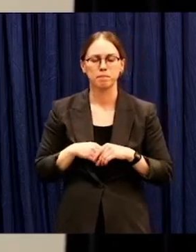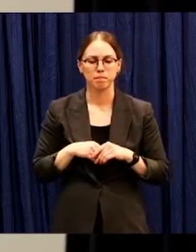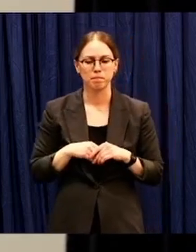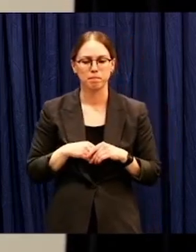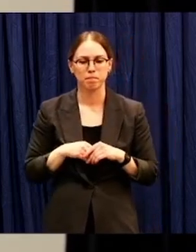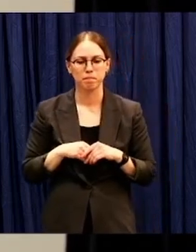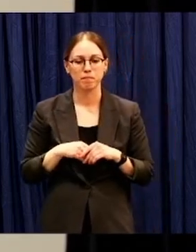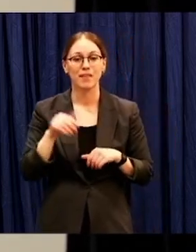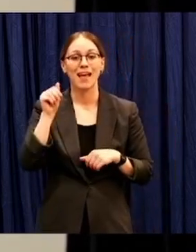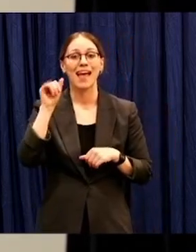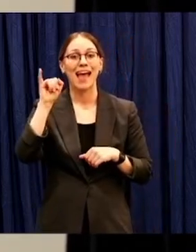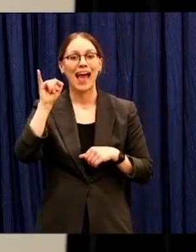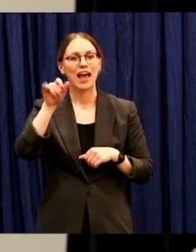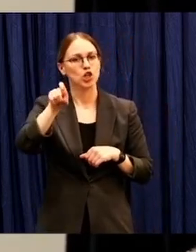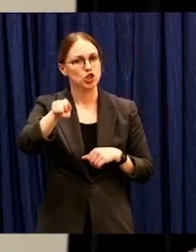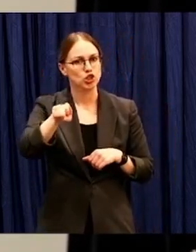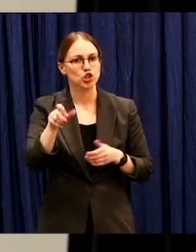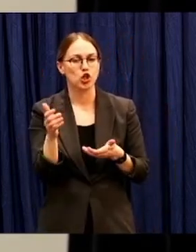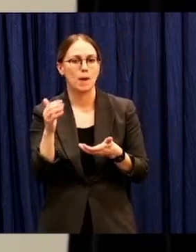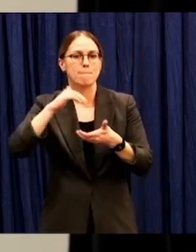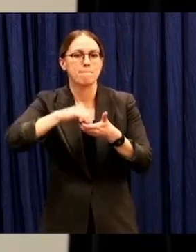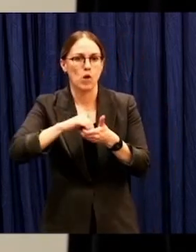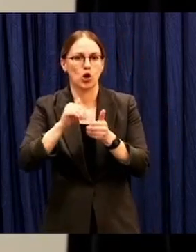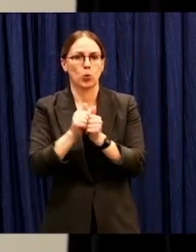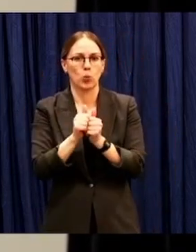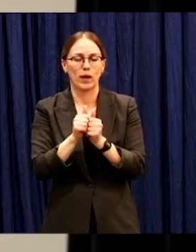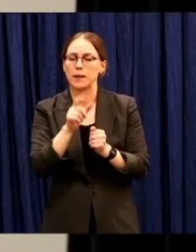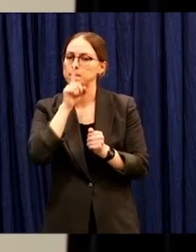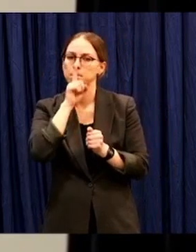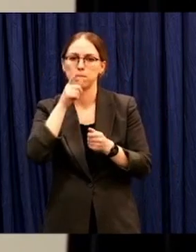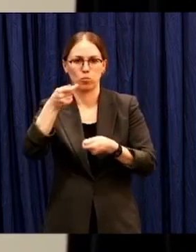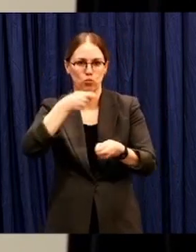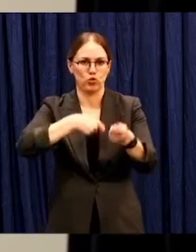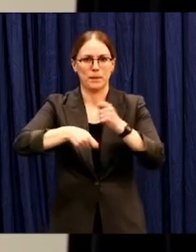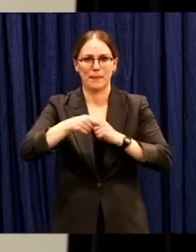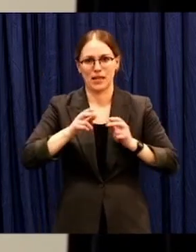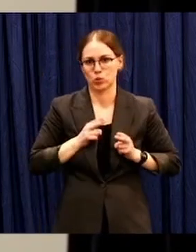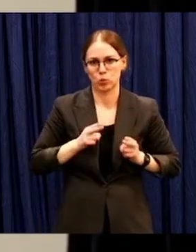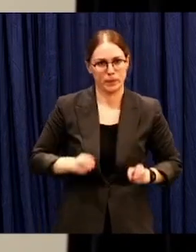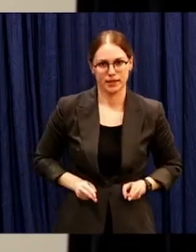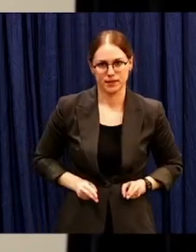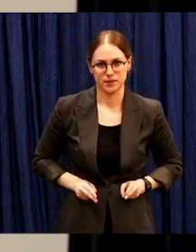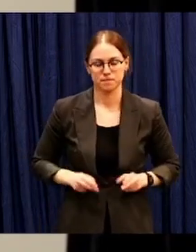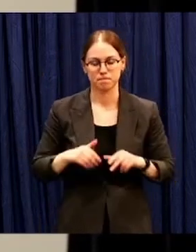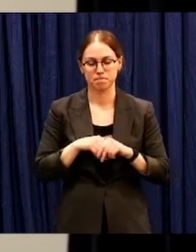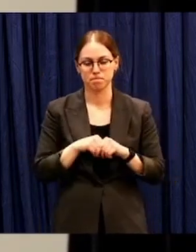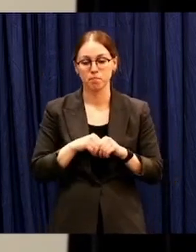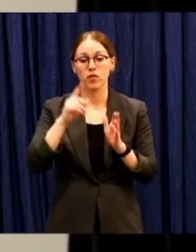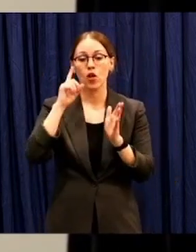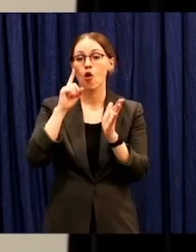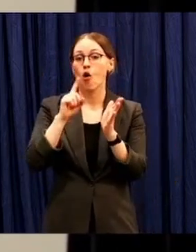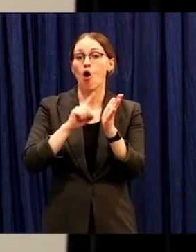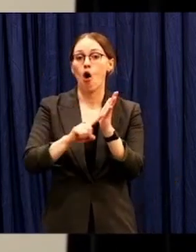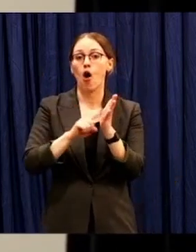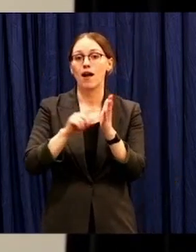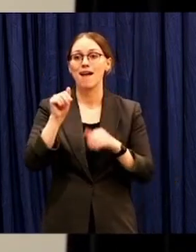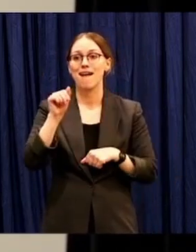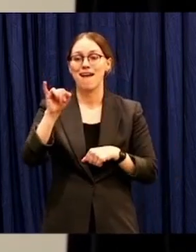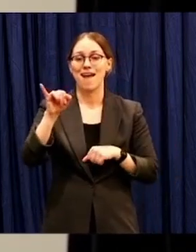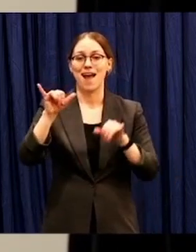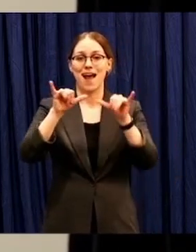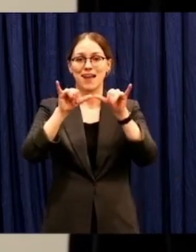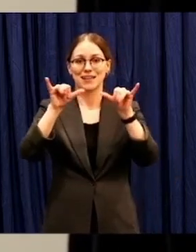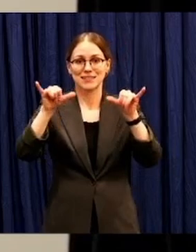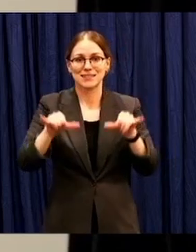AI should partner with and not replace human educators. And auditing of AI systems needs to directly account